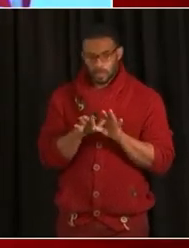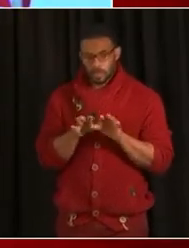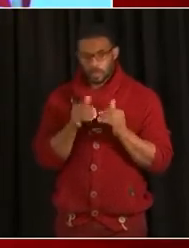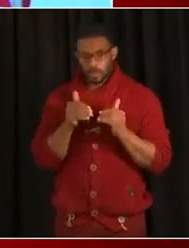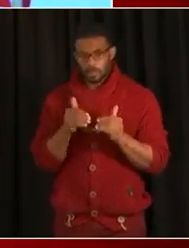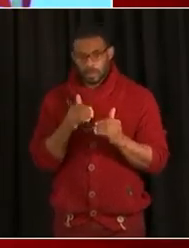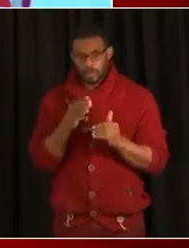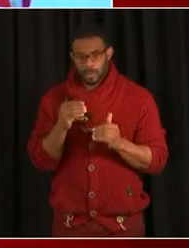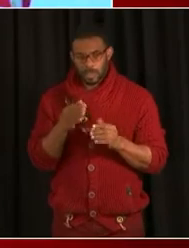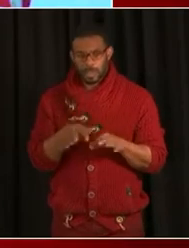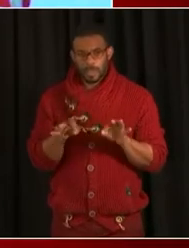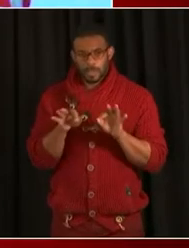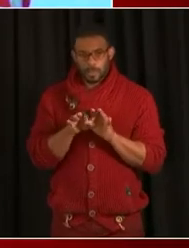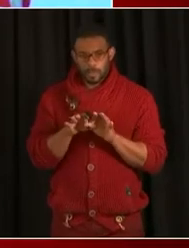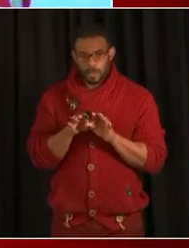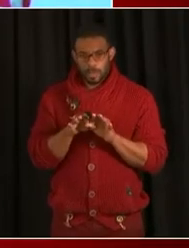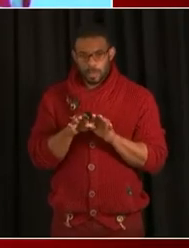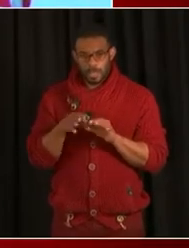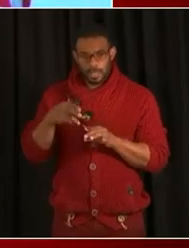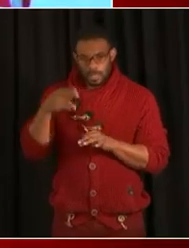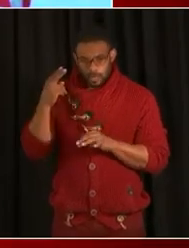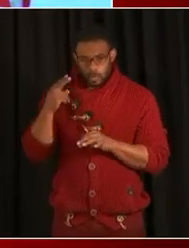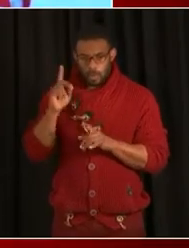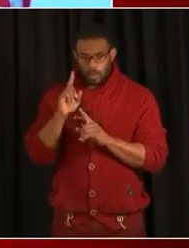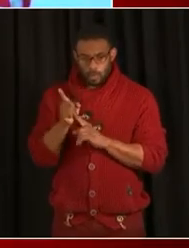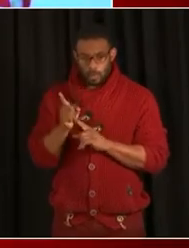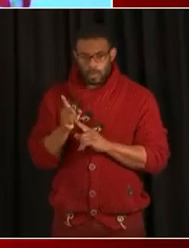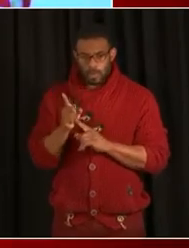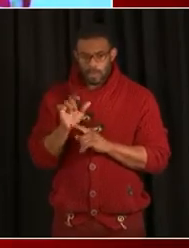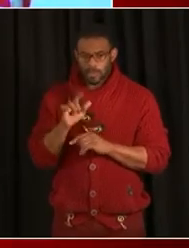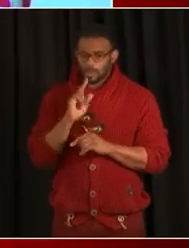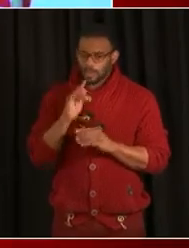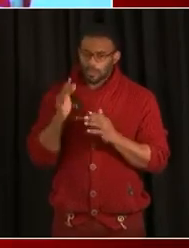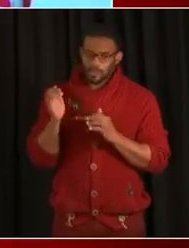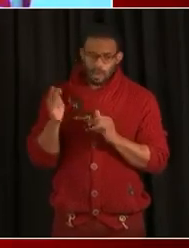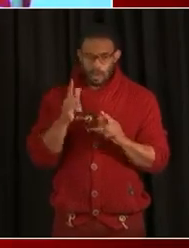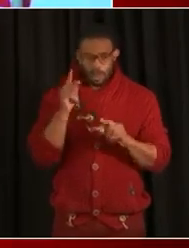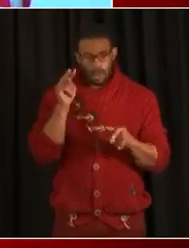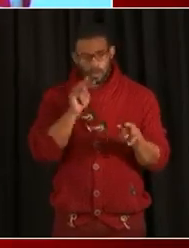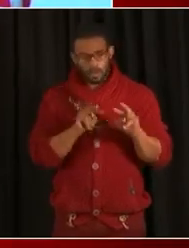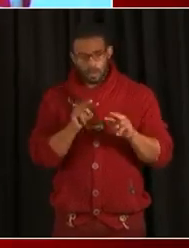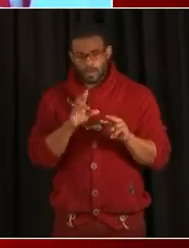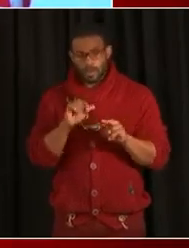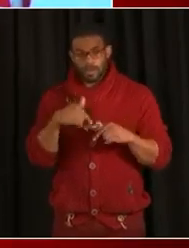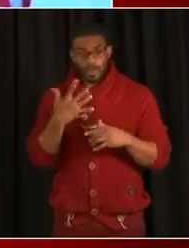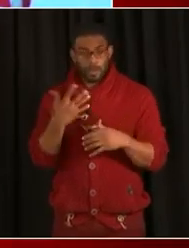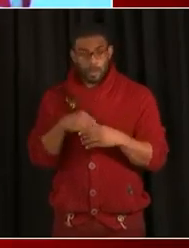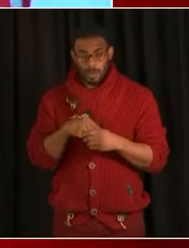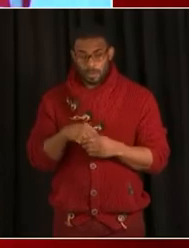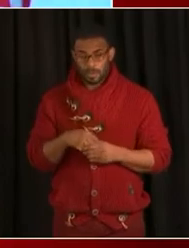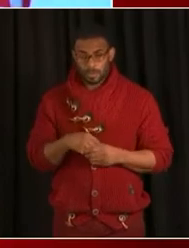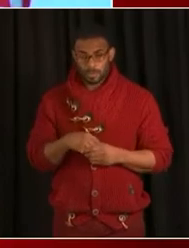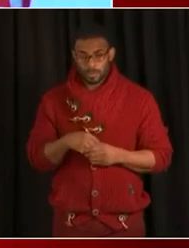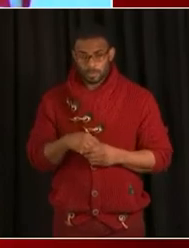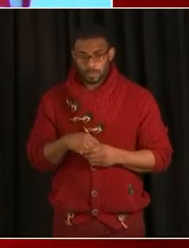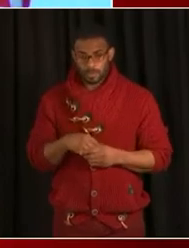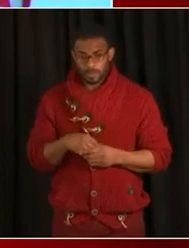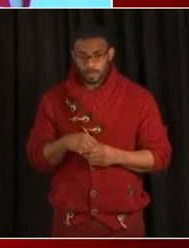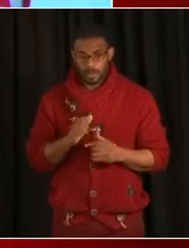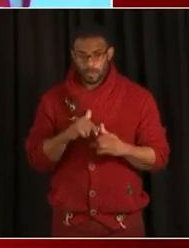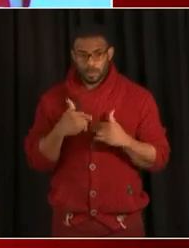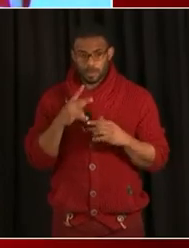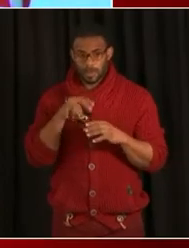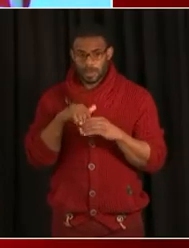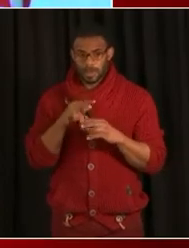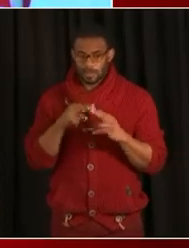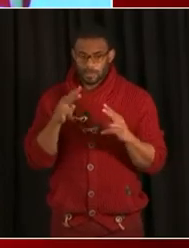important movements and important historic moments that we have all observed and been part of as